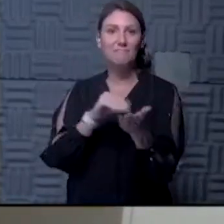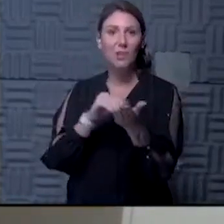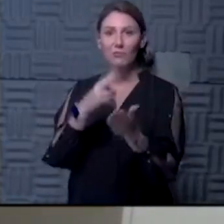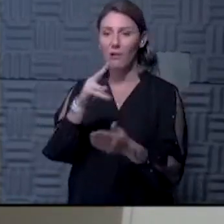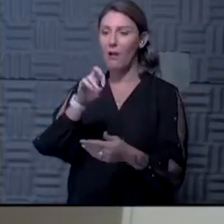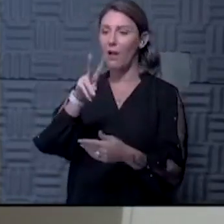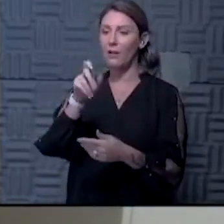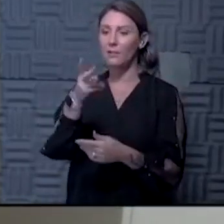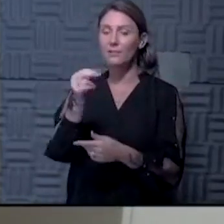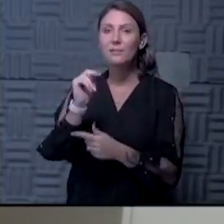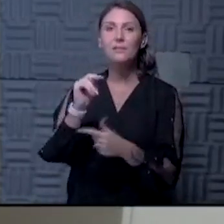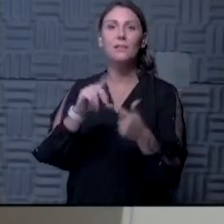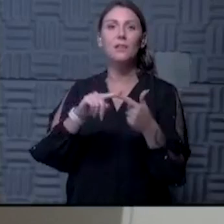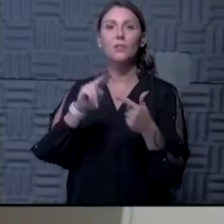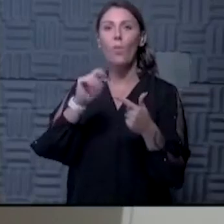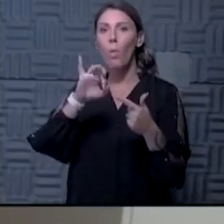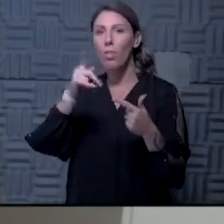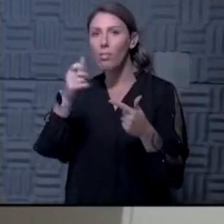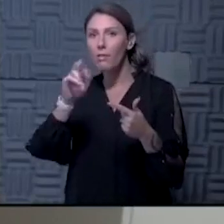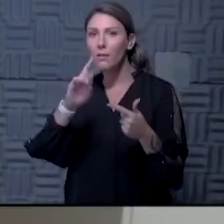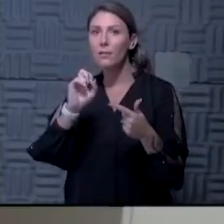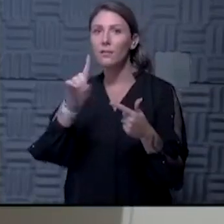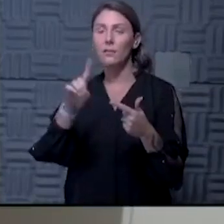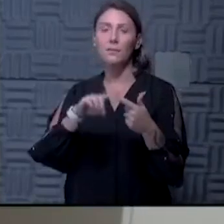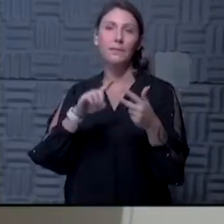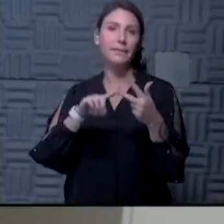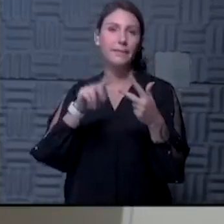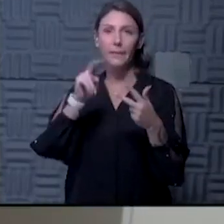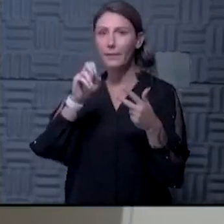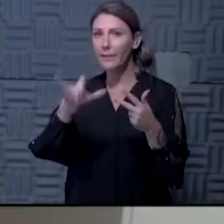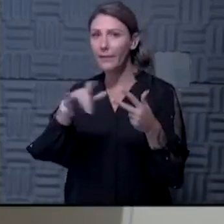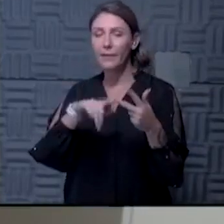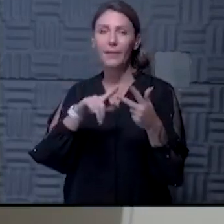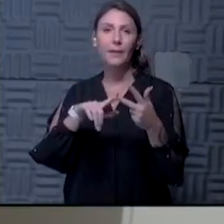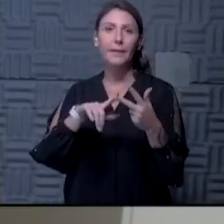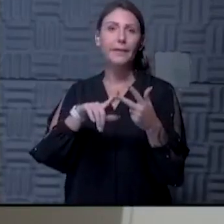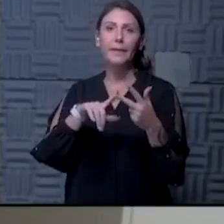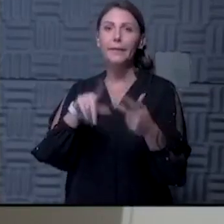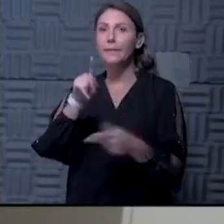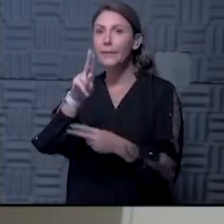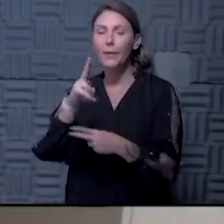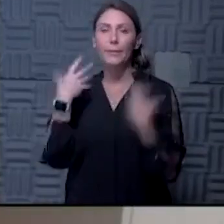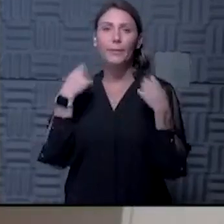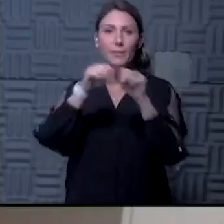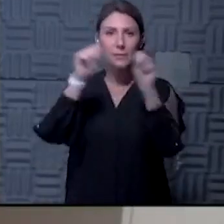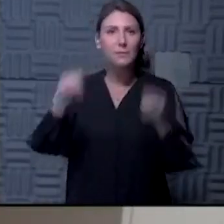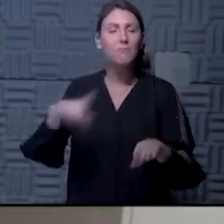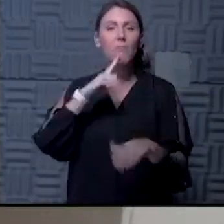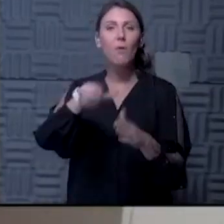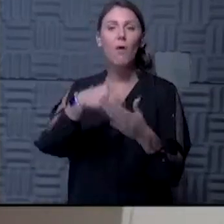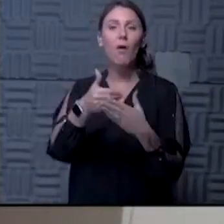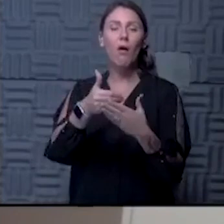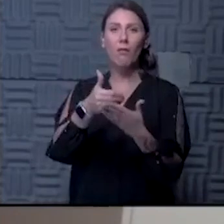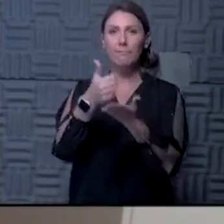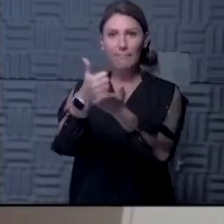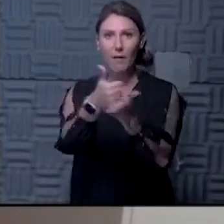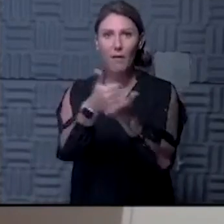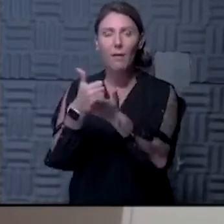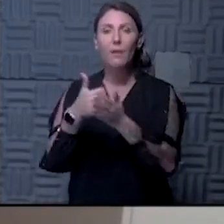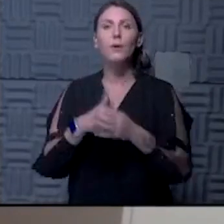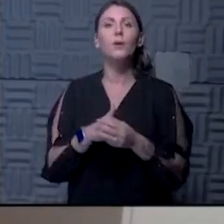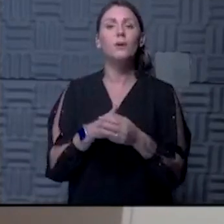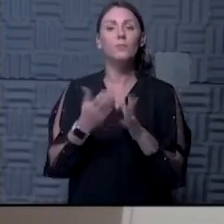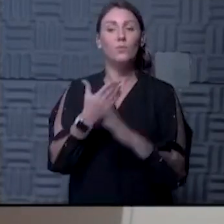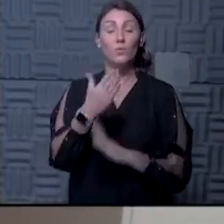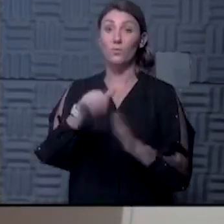Dr. Nolan, Dr. Key, and the University of Kansas healthcare system for really pitching in and helping us out through